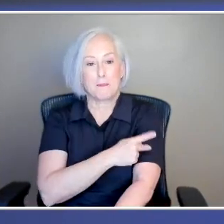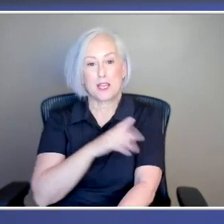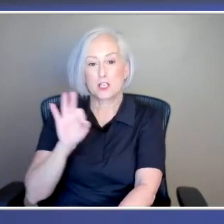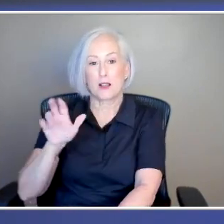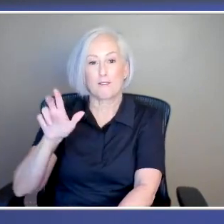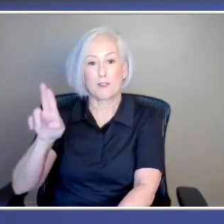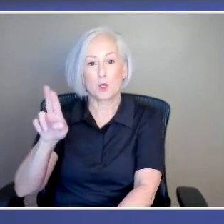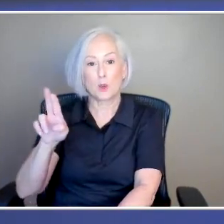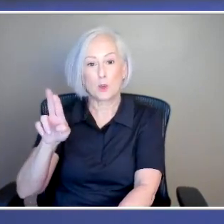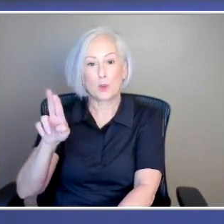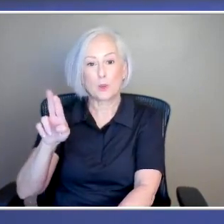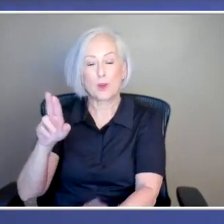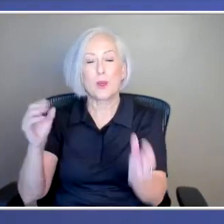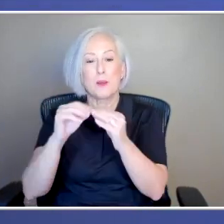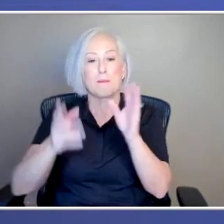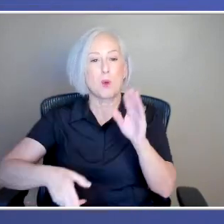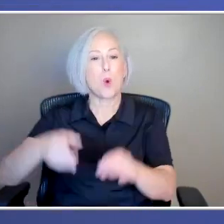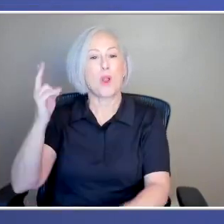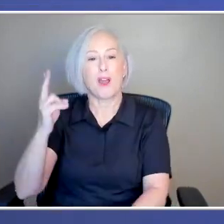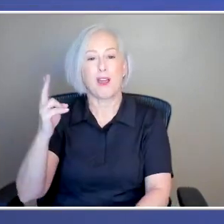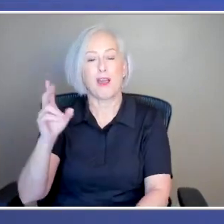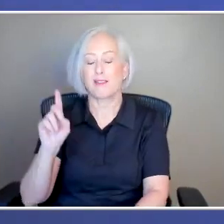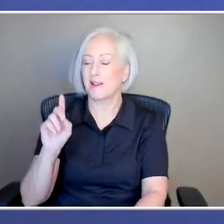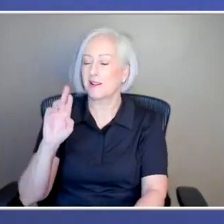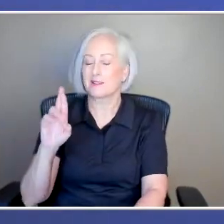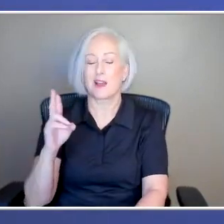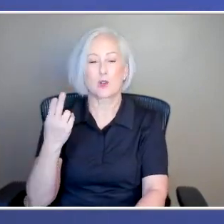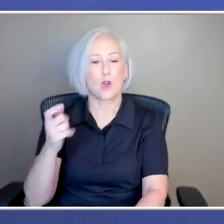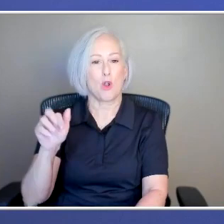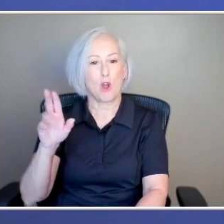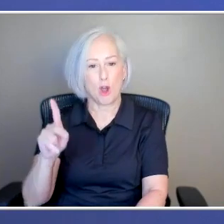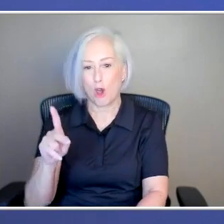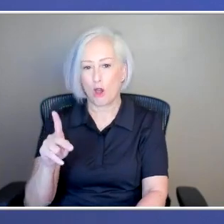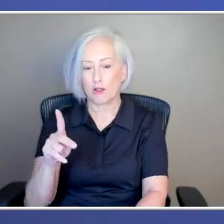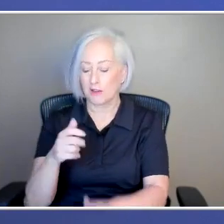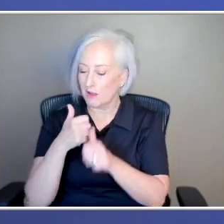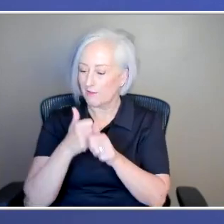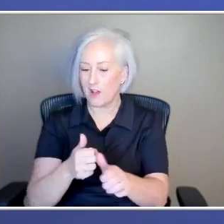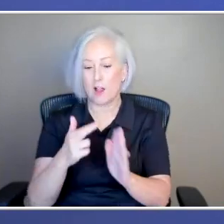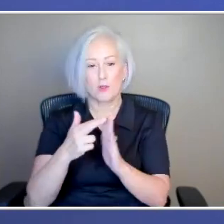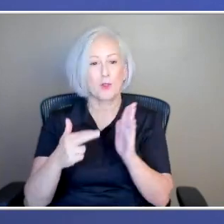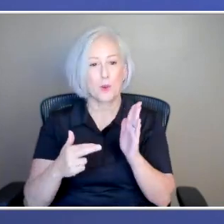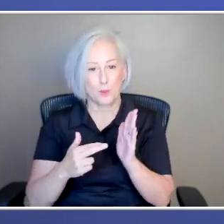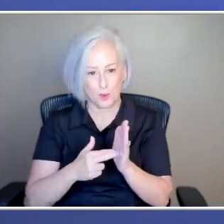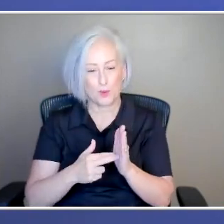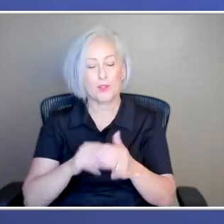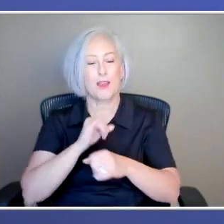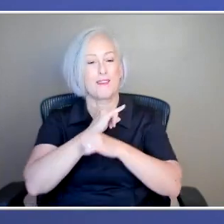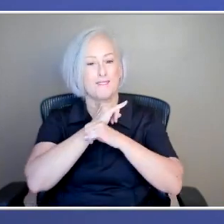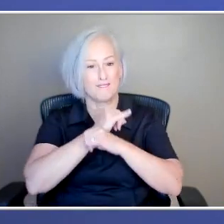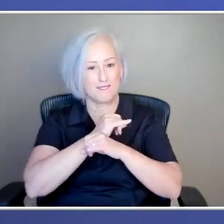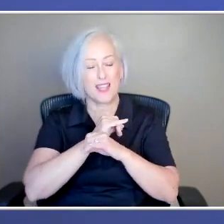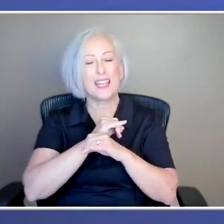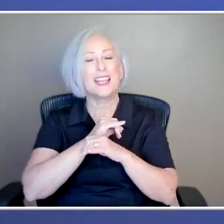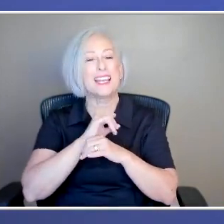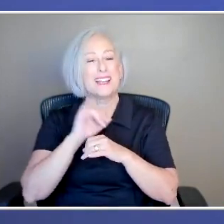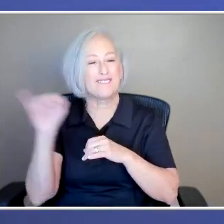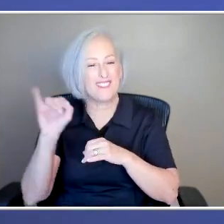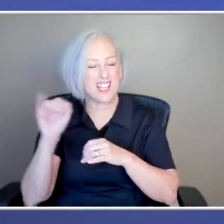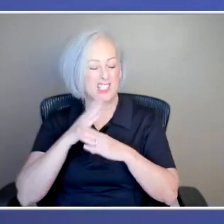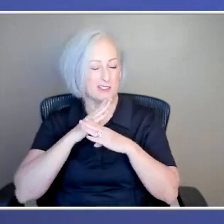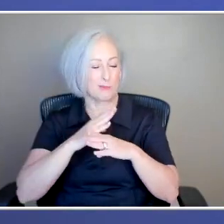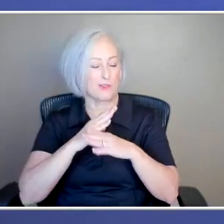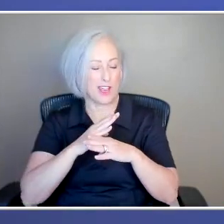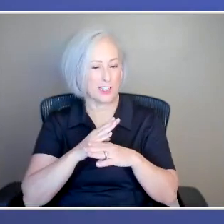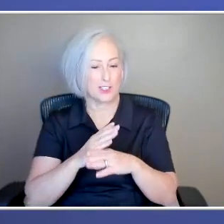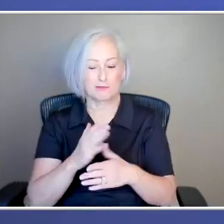now. Of course, Dr. Hawkinson always says the pillars of infection prevention follow you where you go. So always practice good hand hygiene and stay home, please,